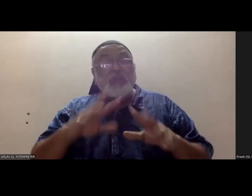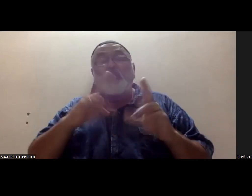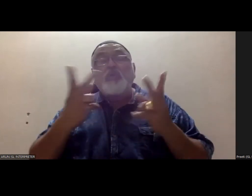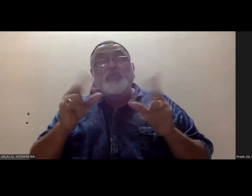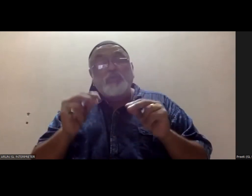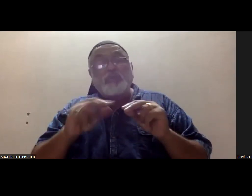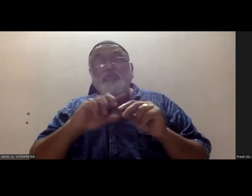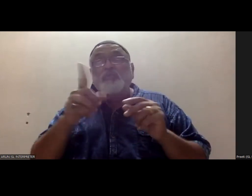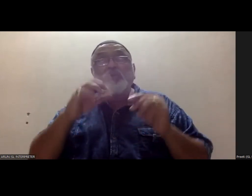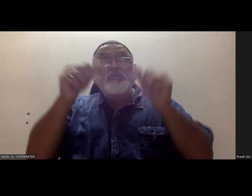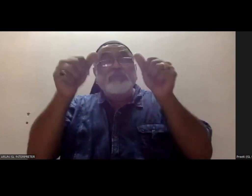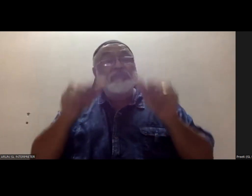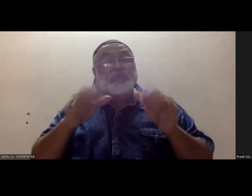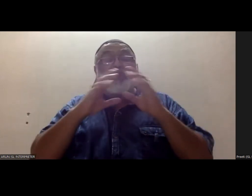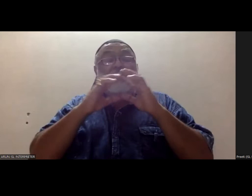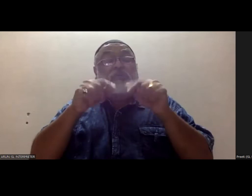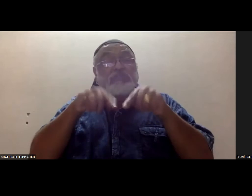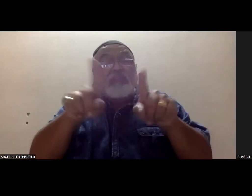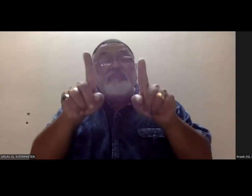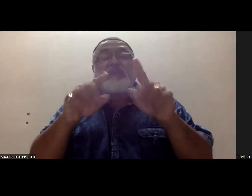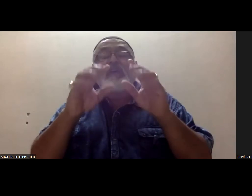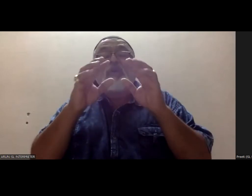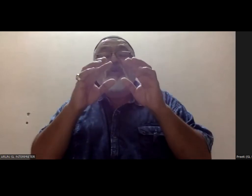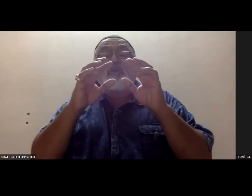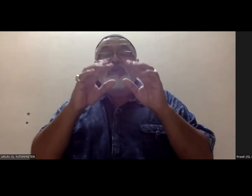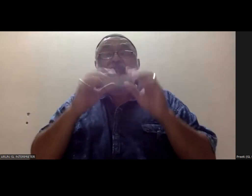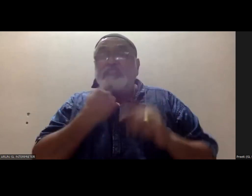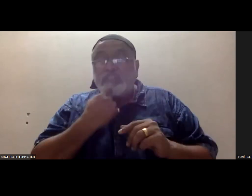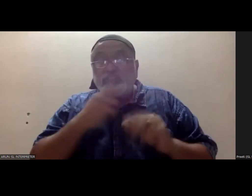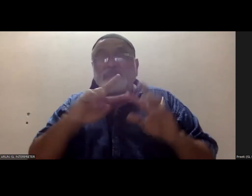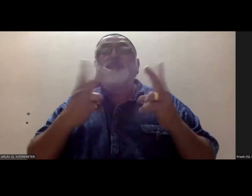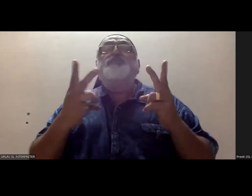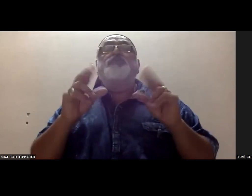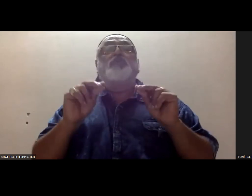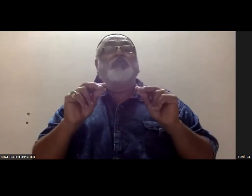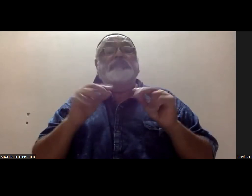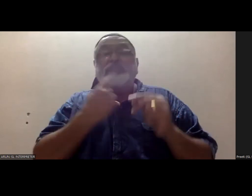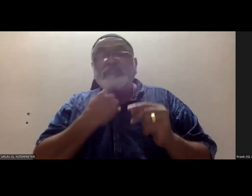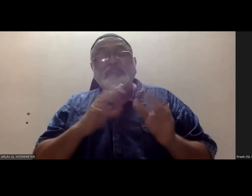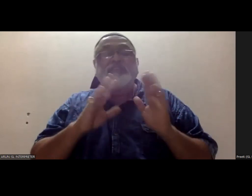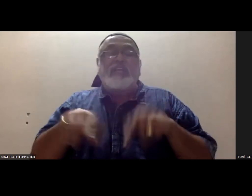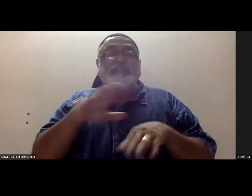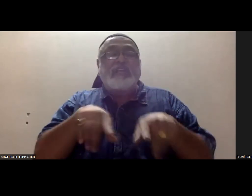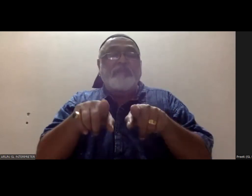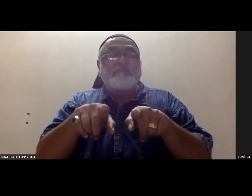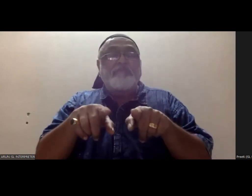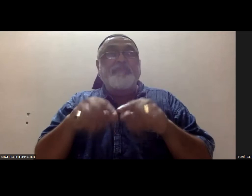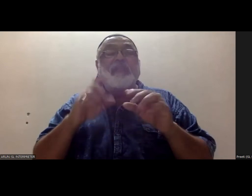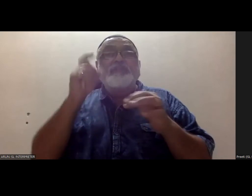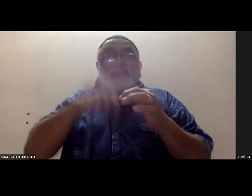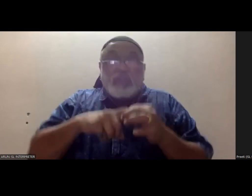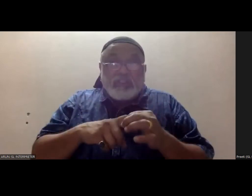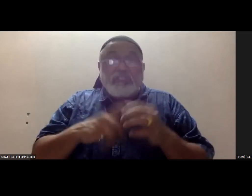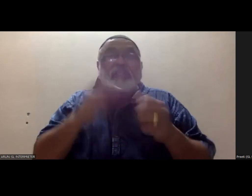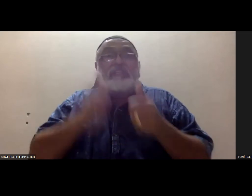up to you if you want to take it up seriously or not. But attendance in lectures and periodic tests